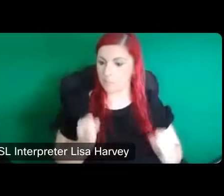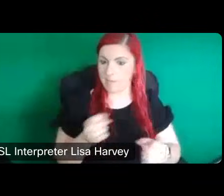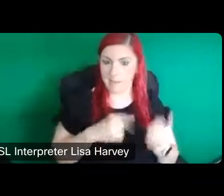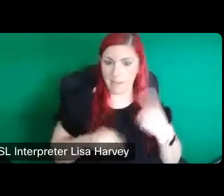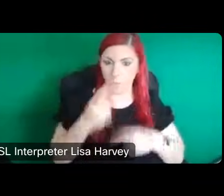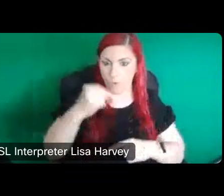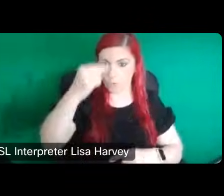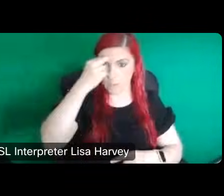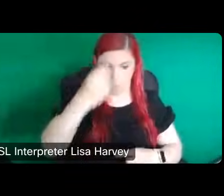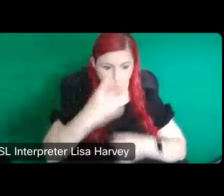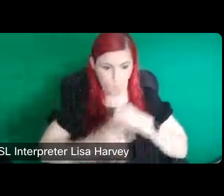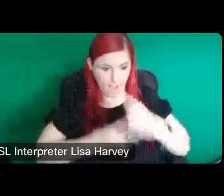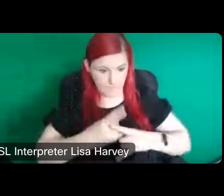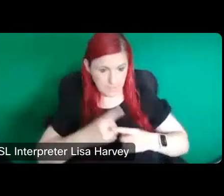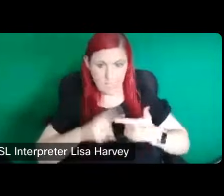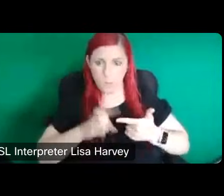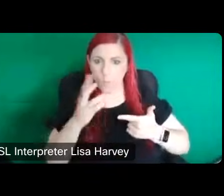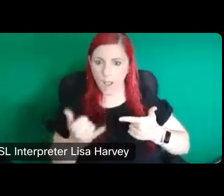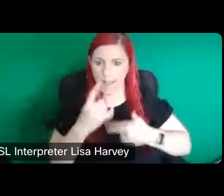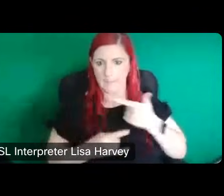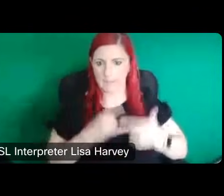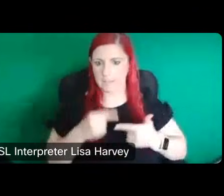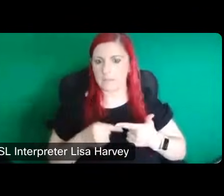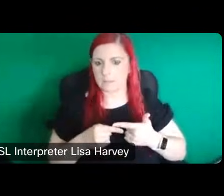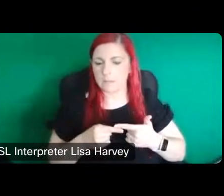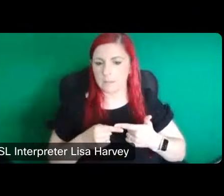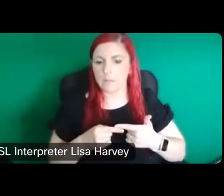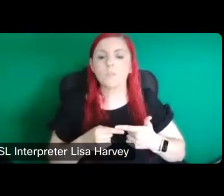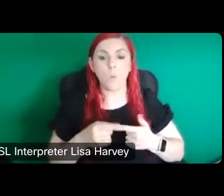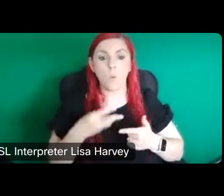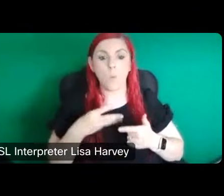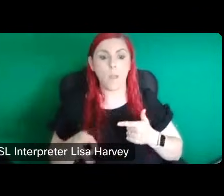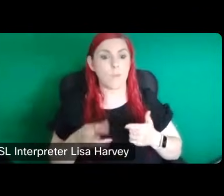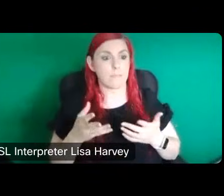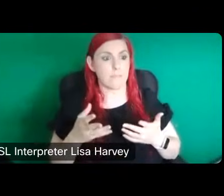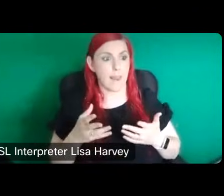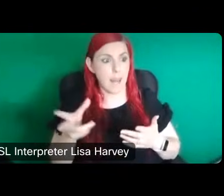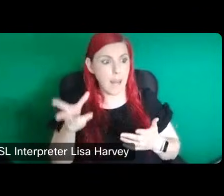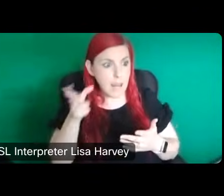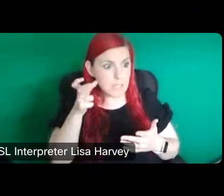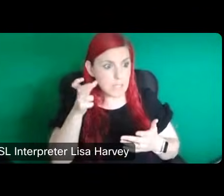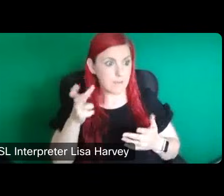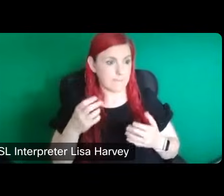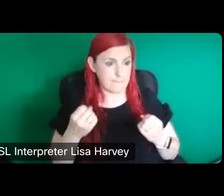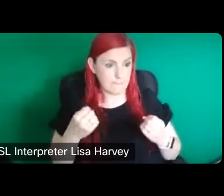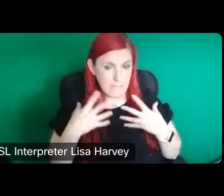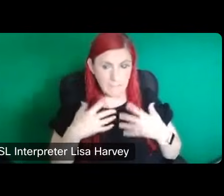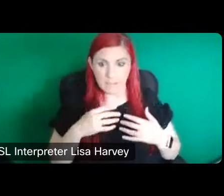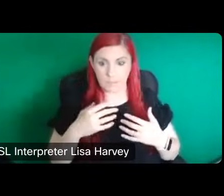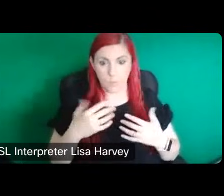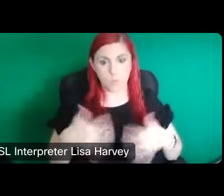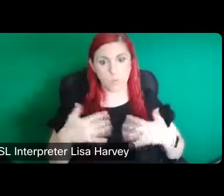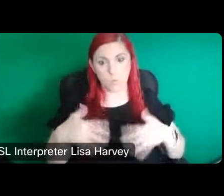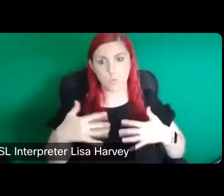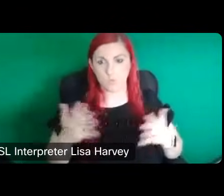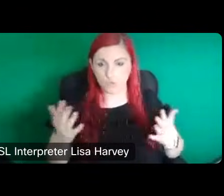what happened and why it happened. When we take that feedback seriously, it becomes a very powerful driver of